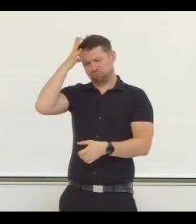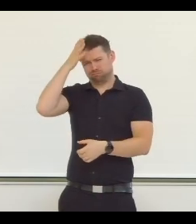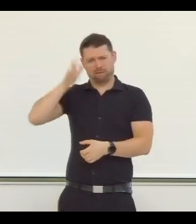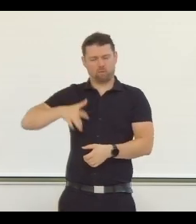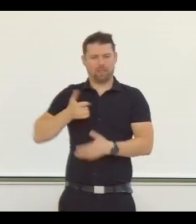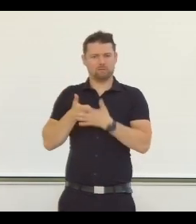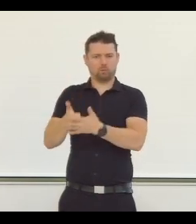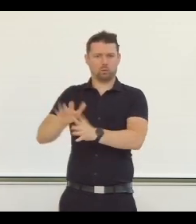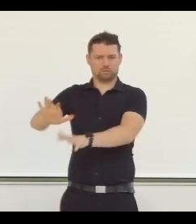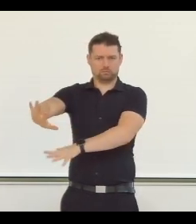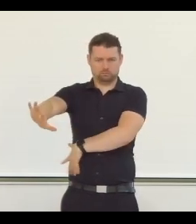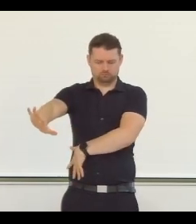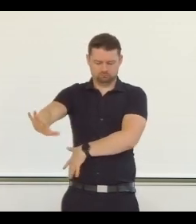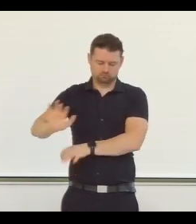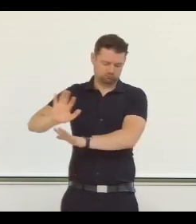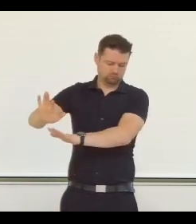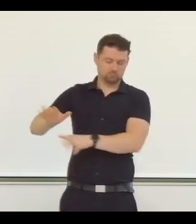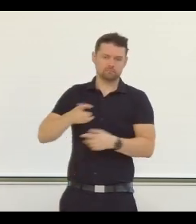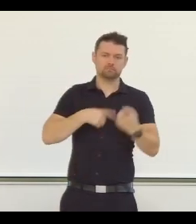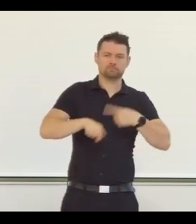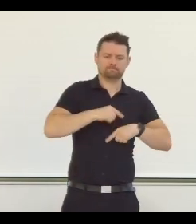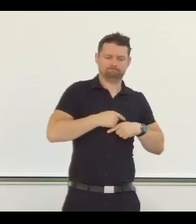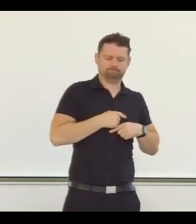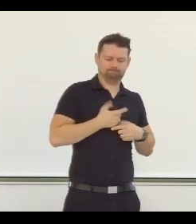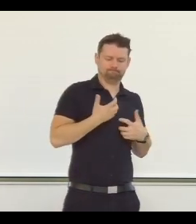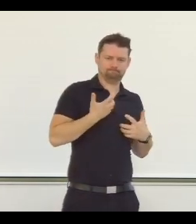than we are. What we are interested in is the